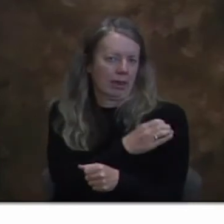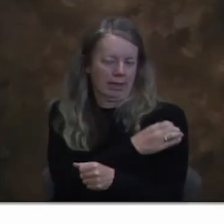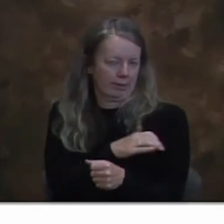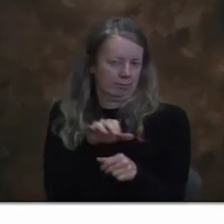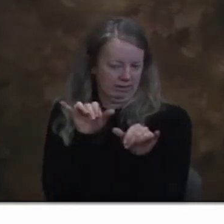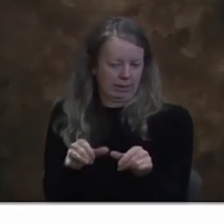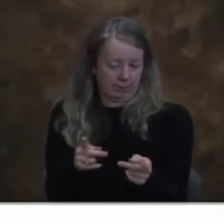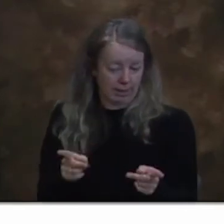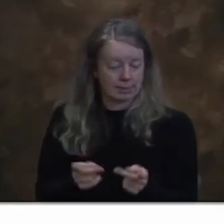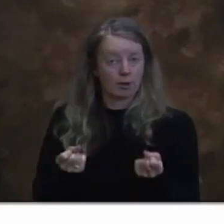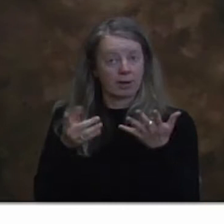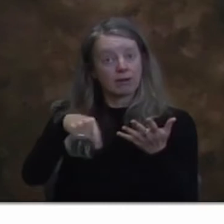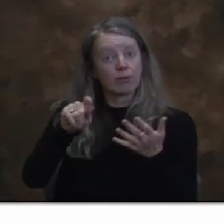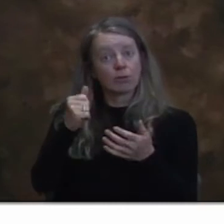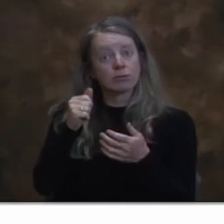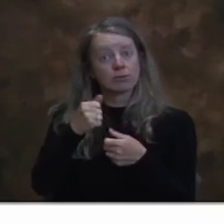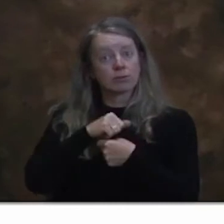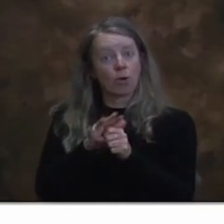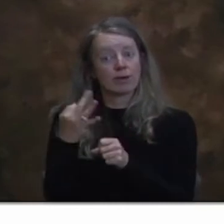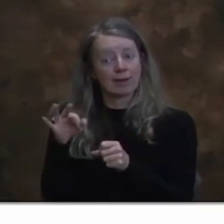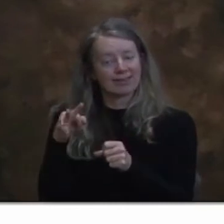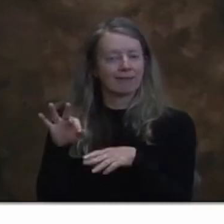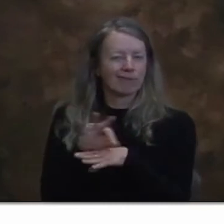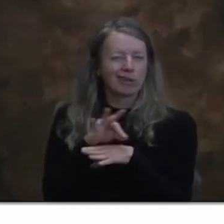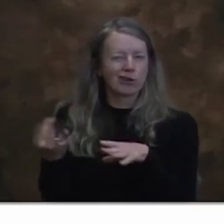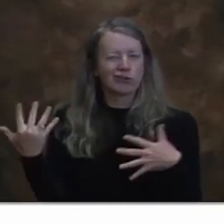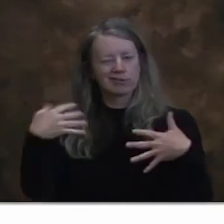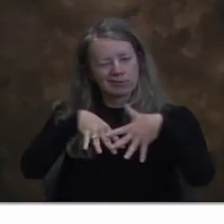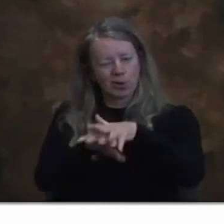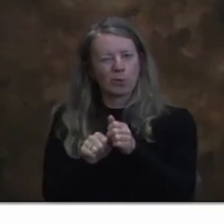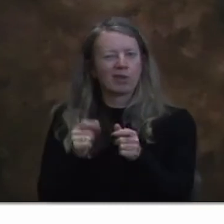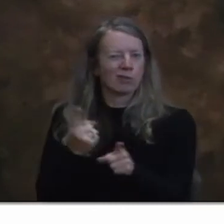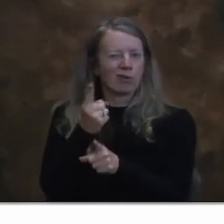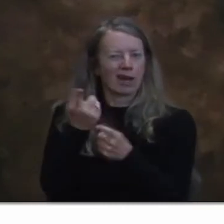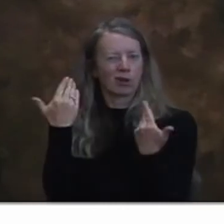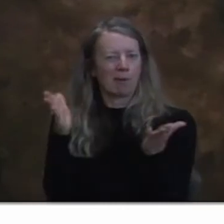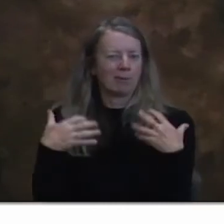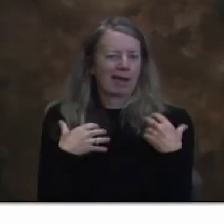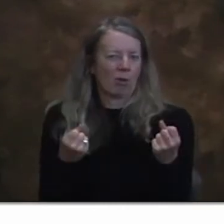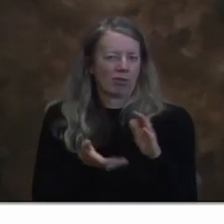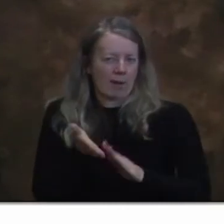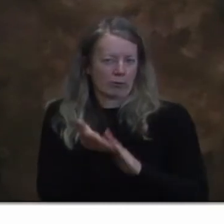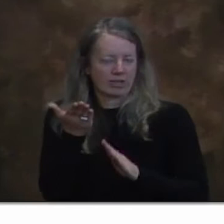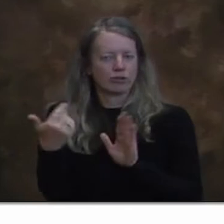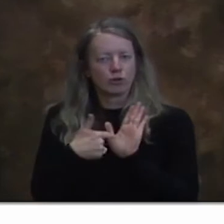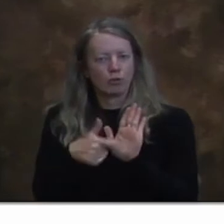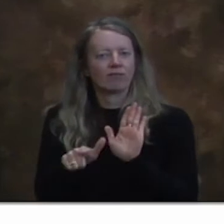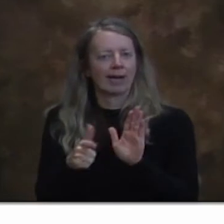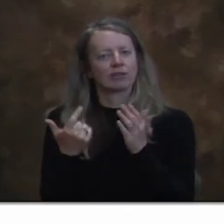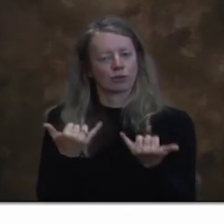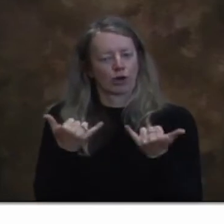now being integrated into our normal public health operations to reflect our current phase of the response. We